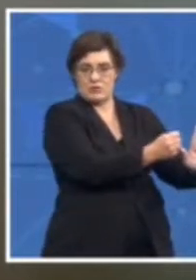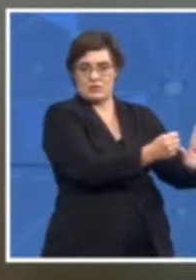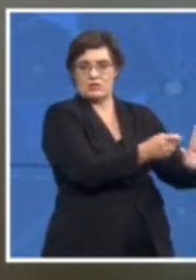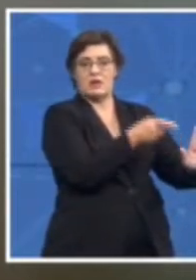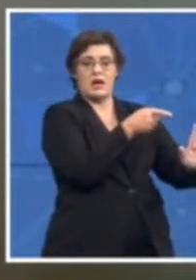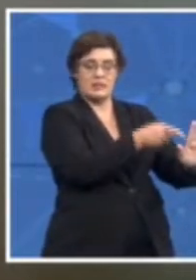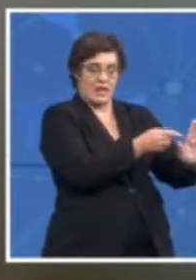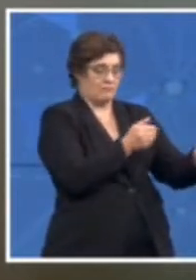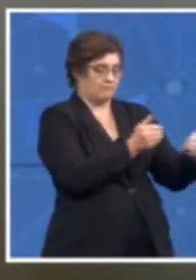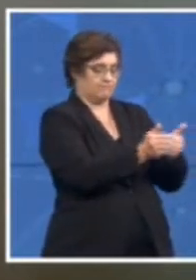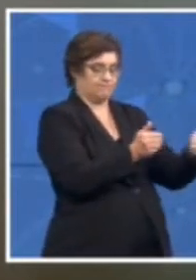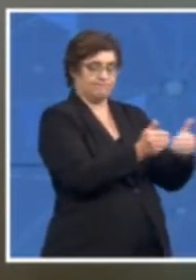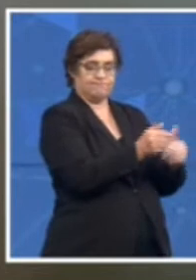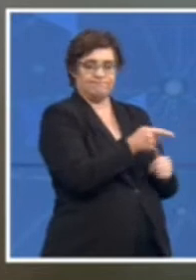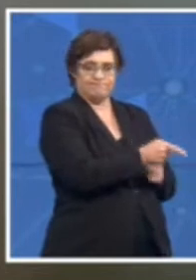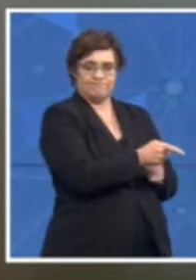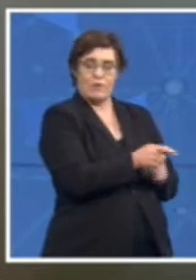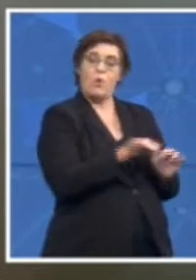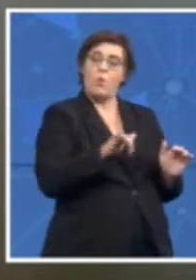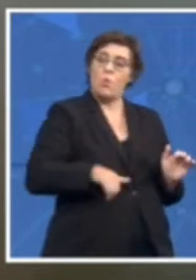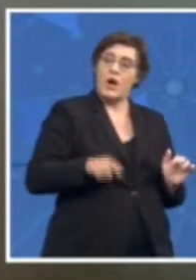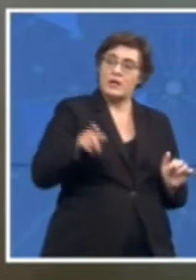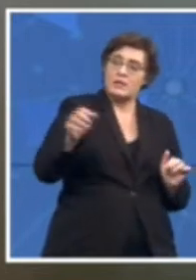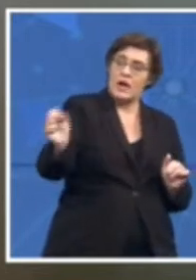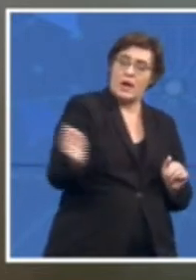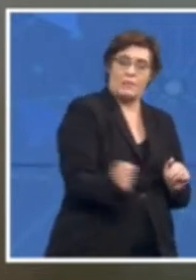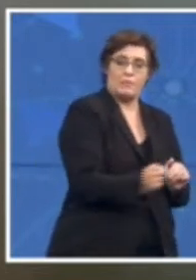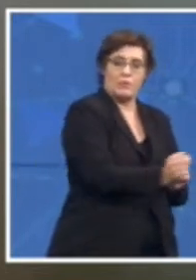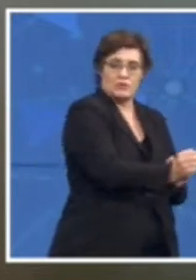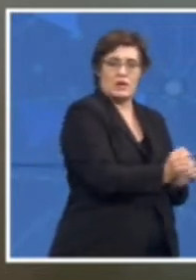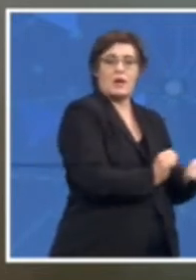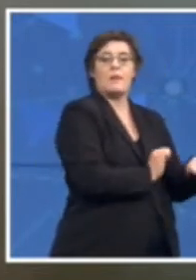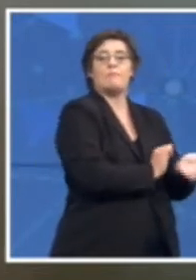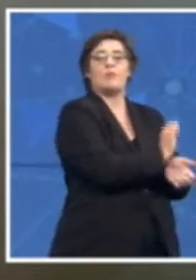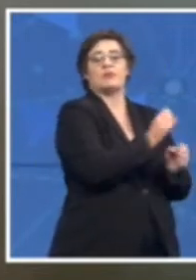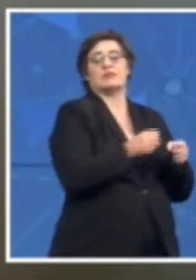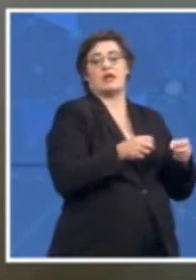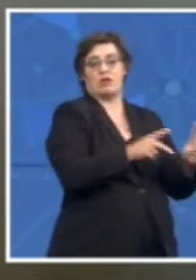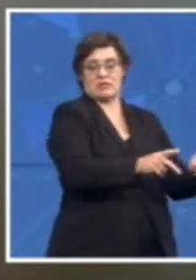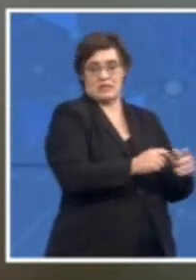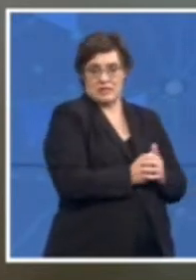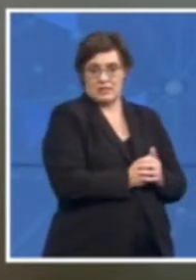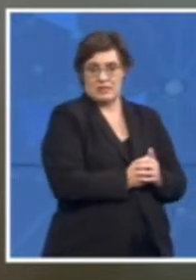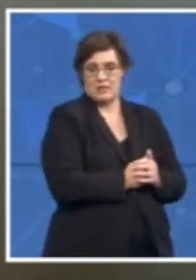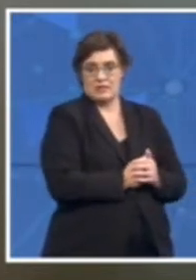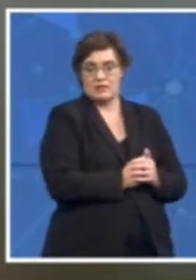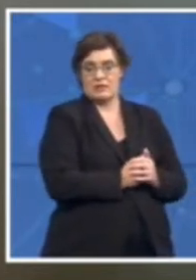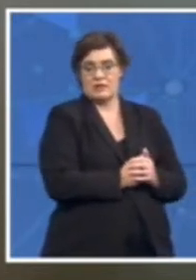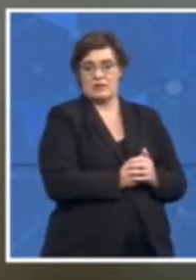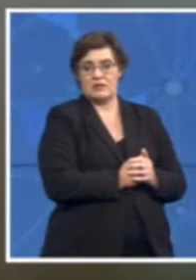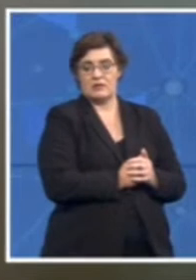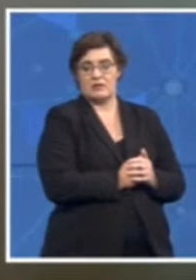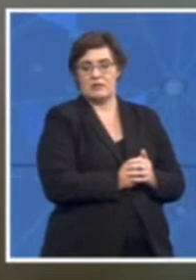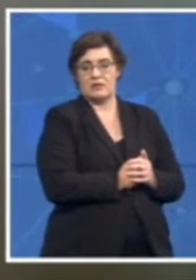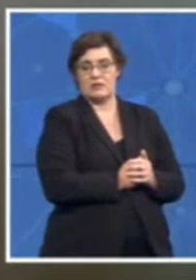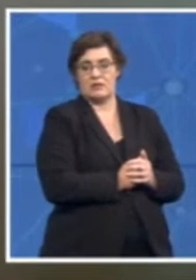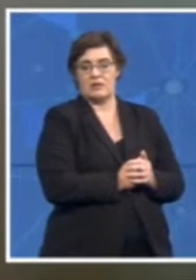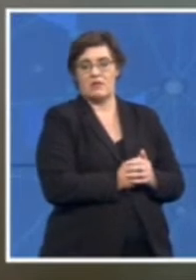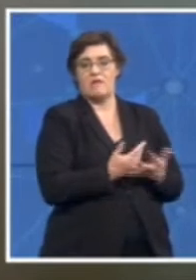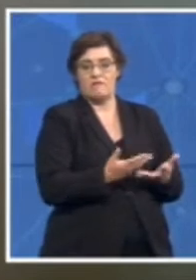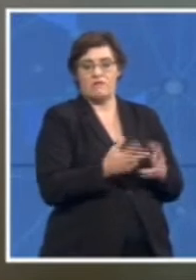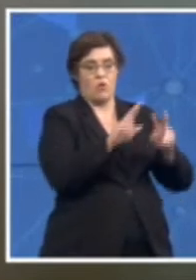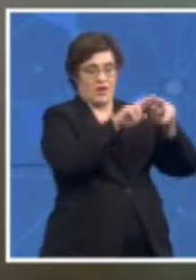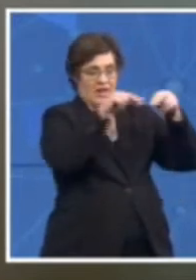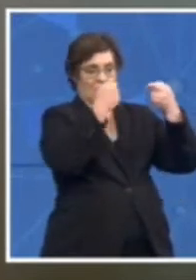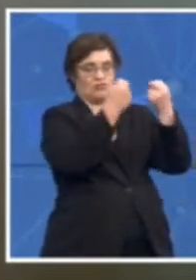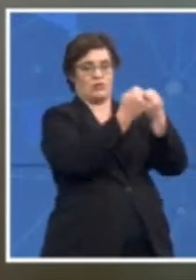the appointment of permanent directors to the National Transmission Company of South Africa,